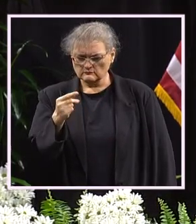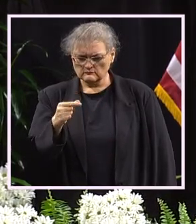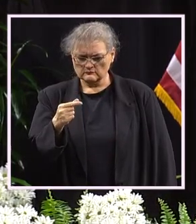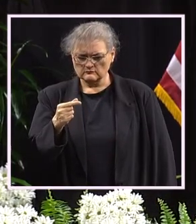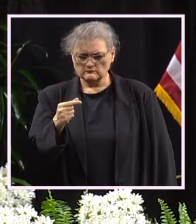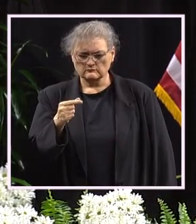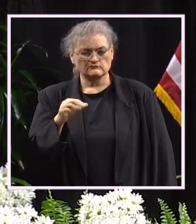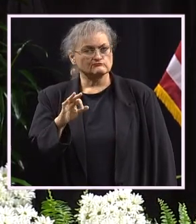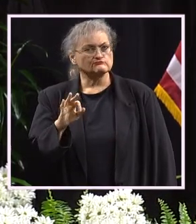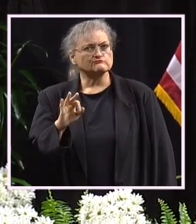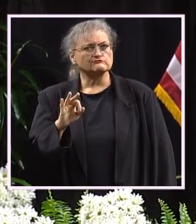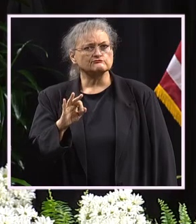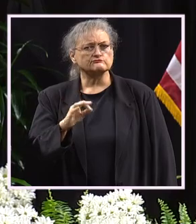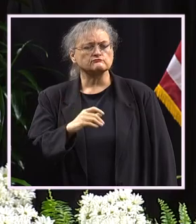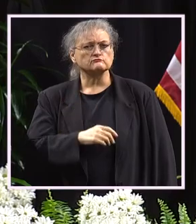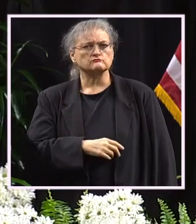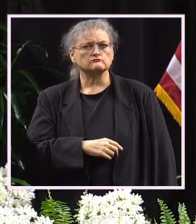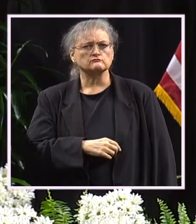Huerta, MA.